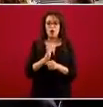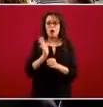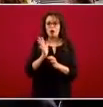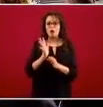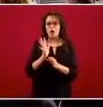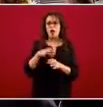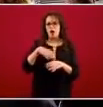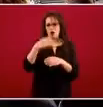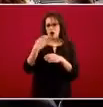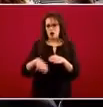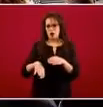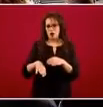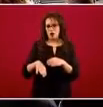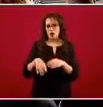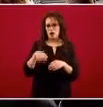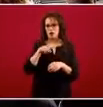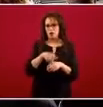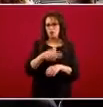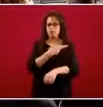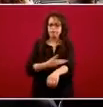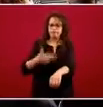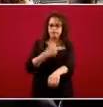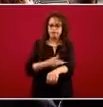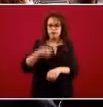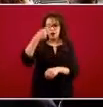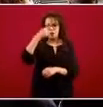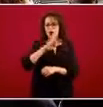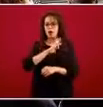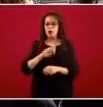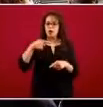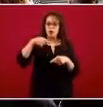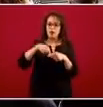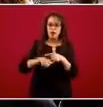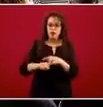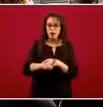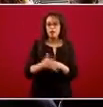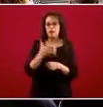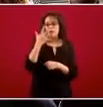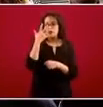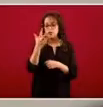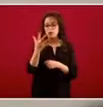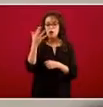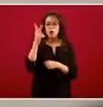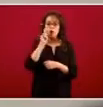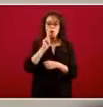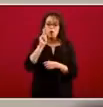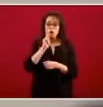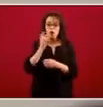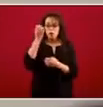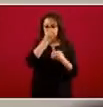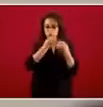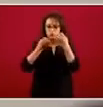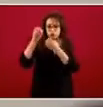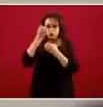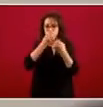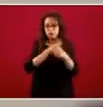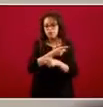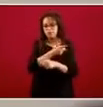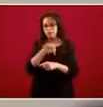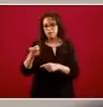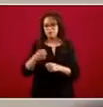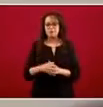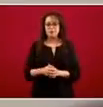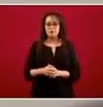finishing paperwork to initiate the implementation of 5 clinical